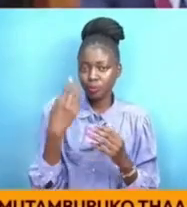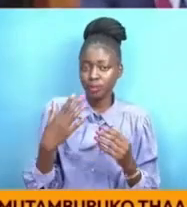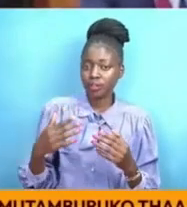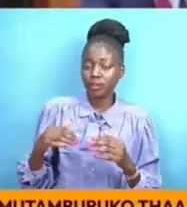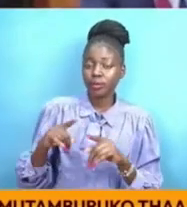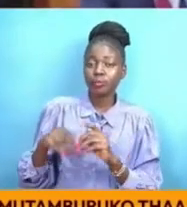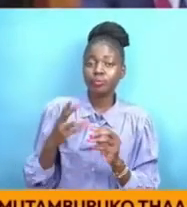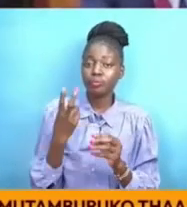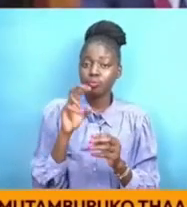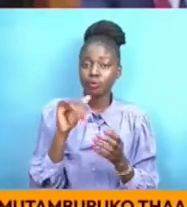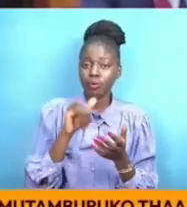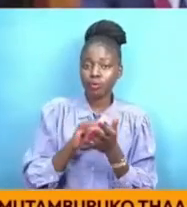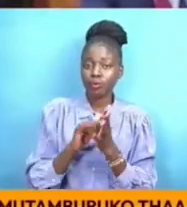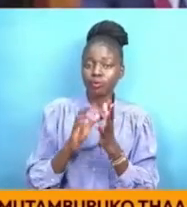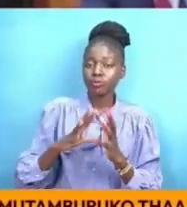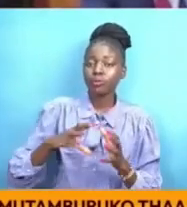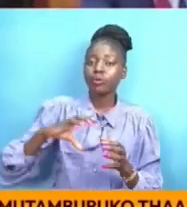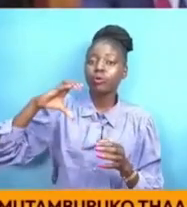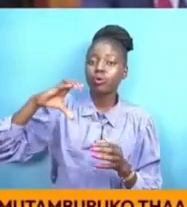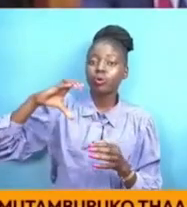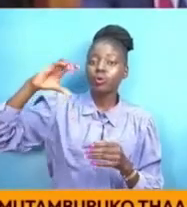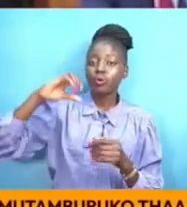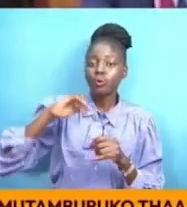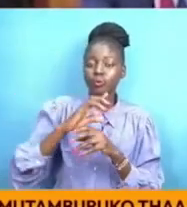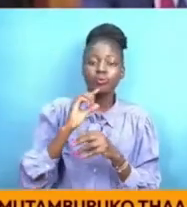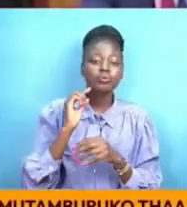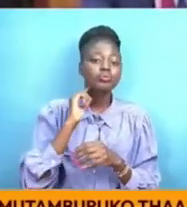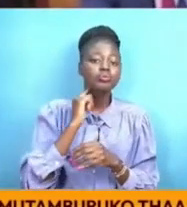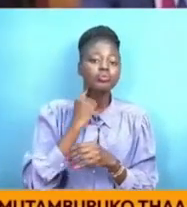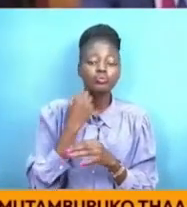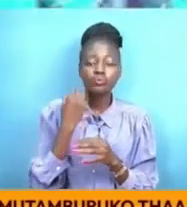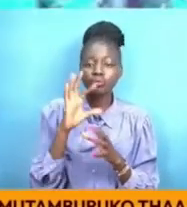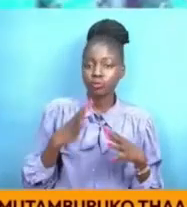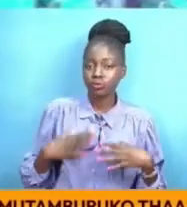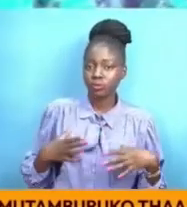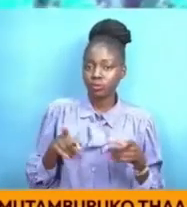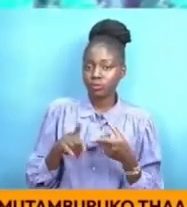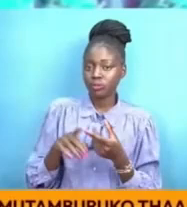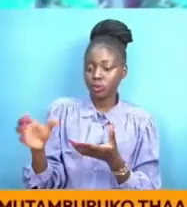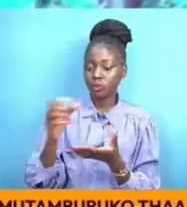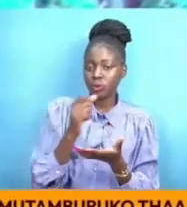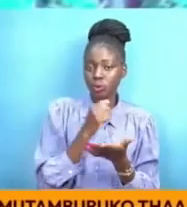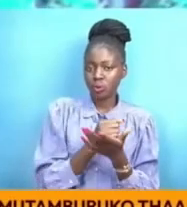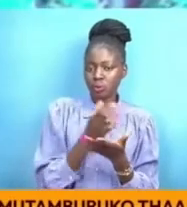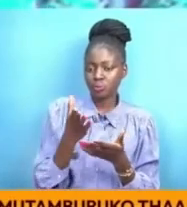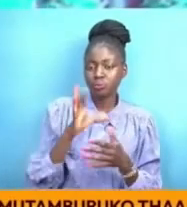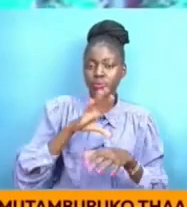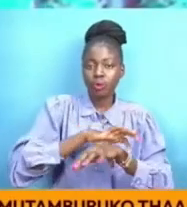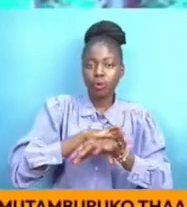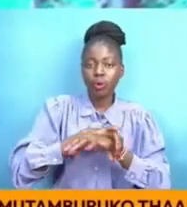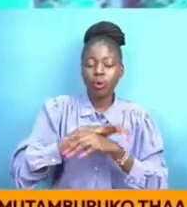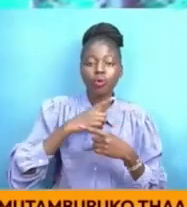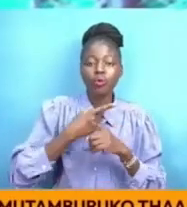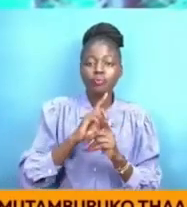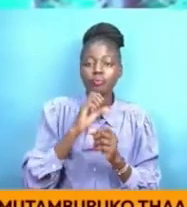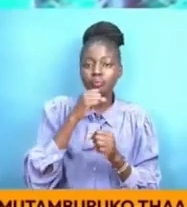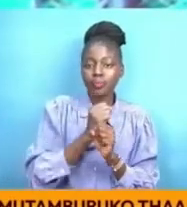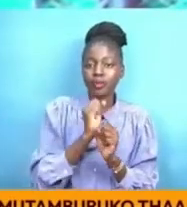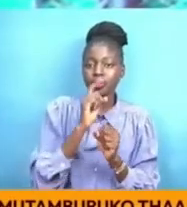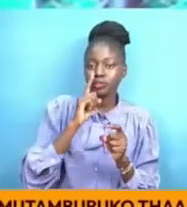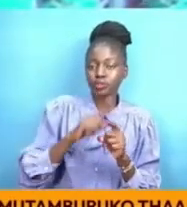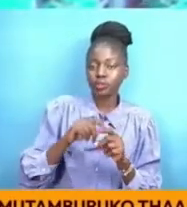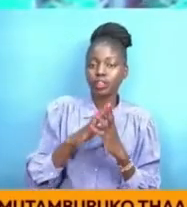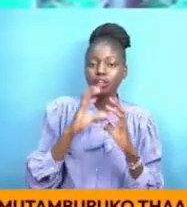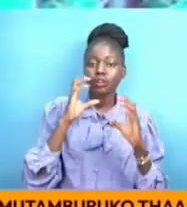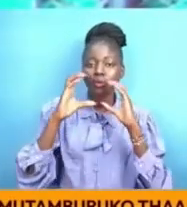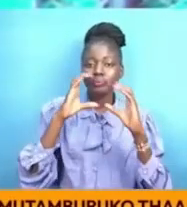is chair, is chairman, is the suitability of the person to hold that office. What are you going to do to ensure that there is proper communication